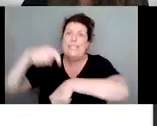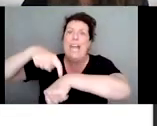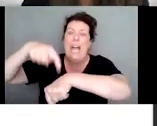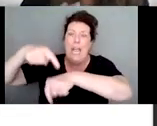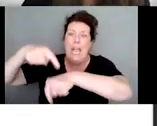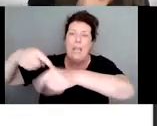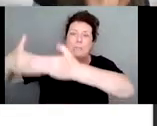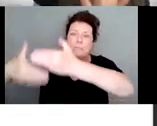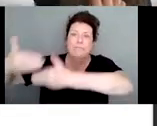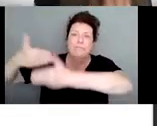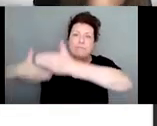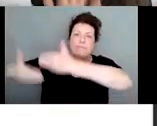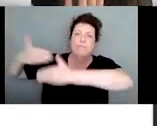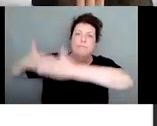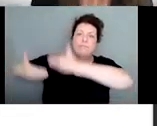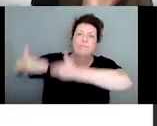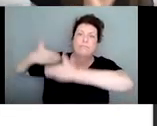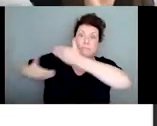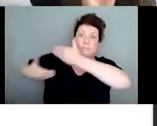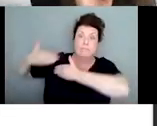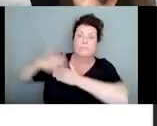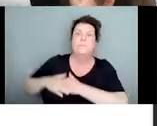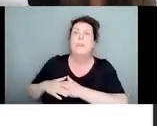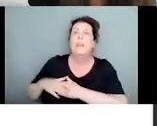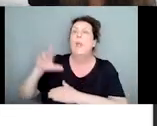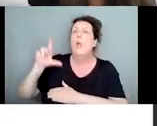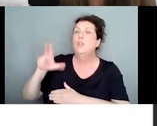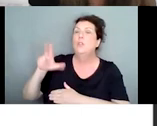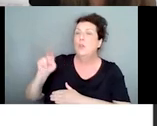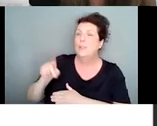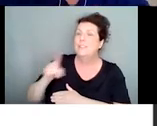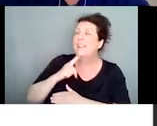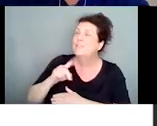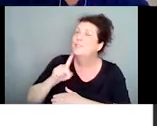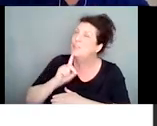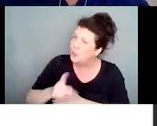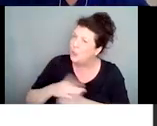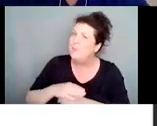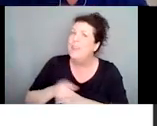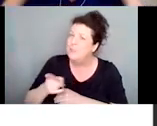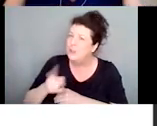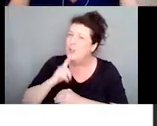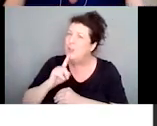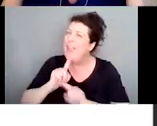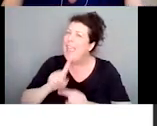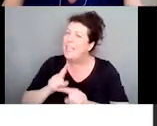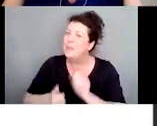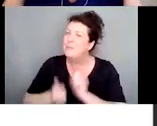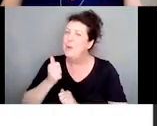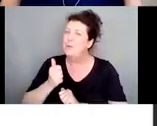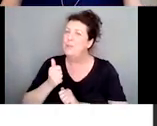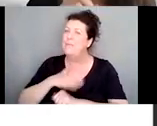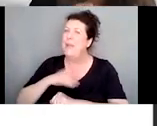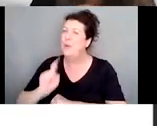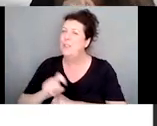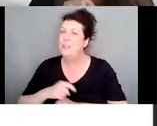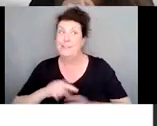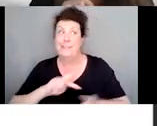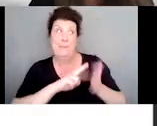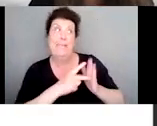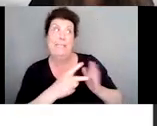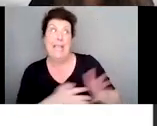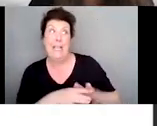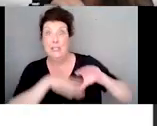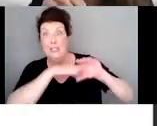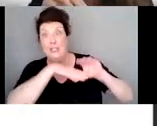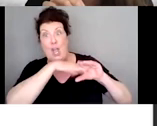Um, okay. And you've answered most of my questions, which is really, really good. Um, it I talked a lot. So no, it's really great. Um, but I just want to ask